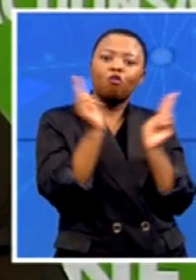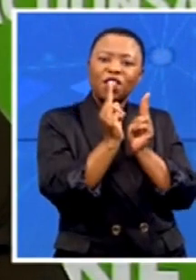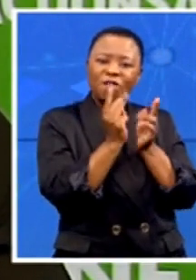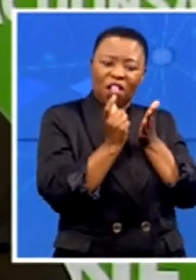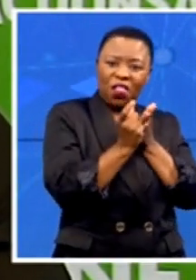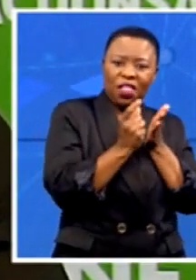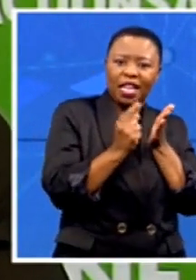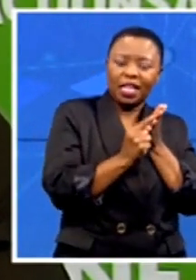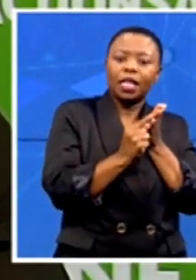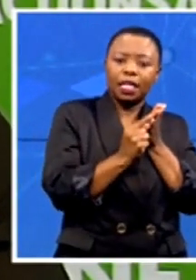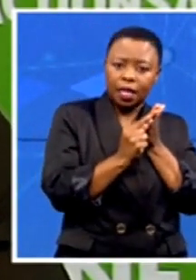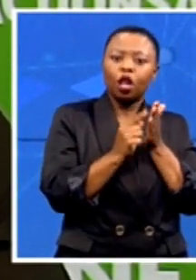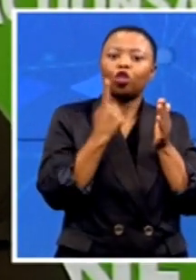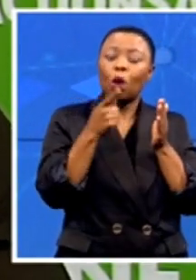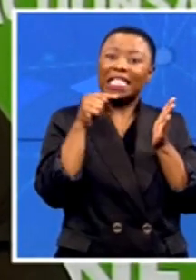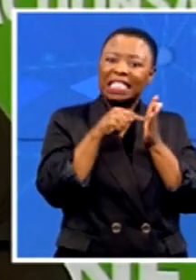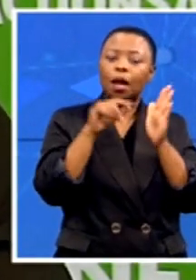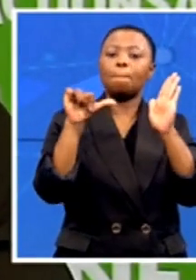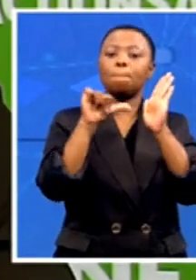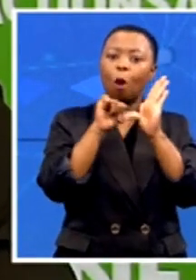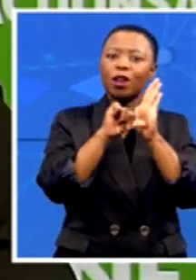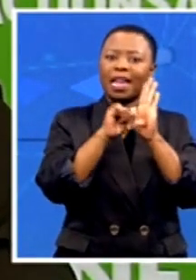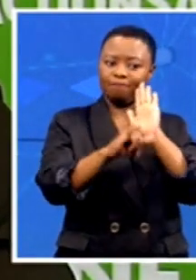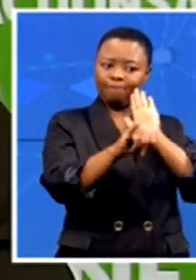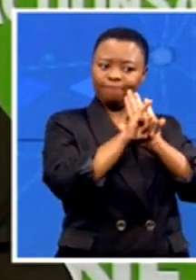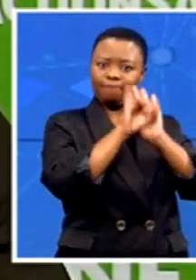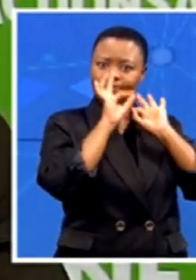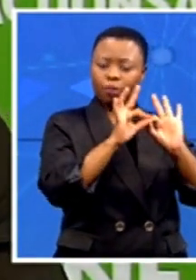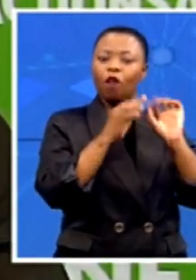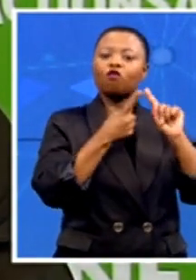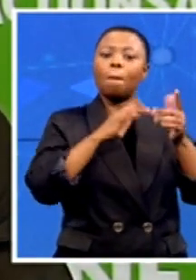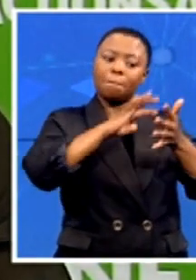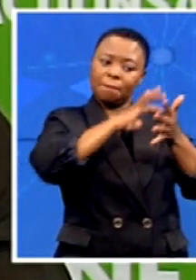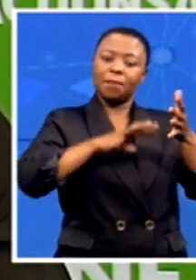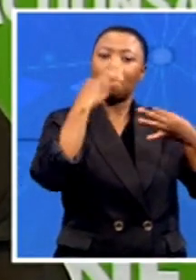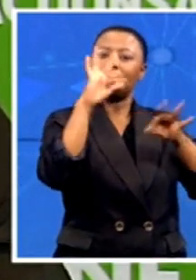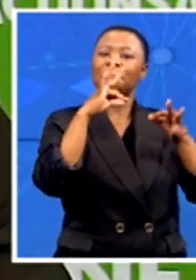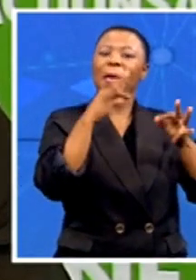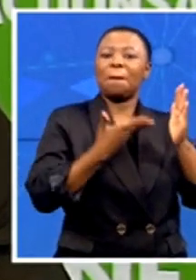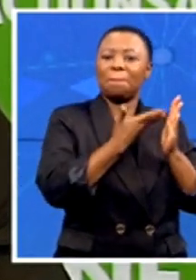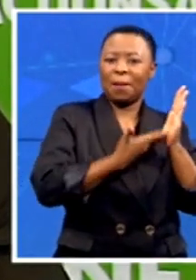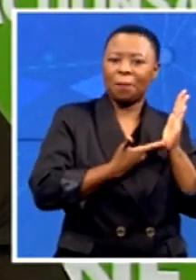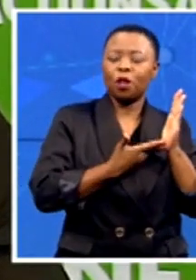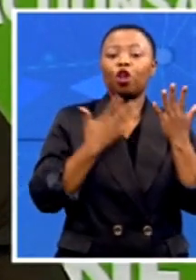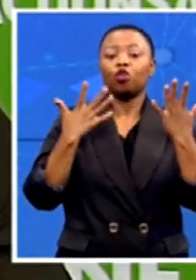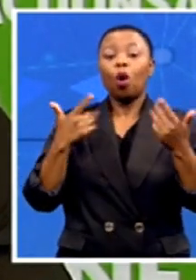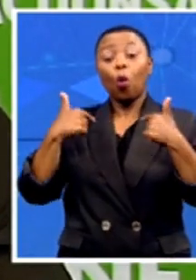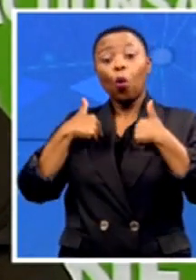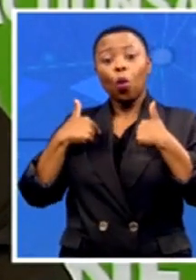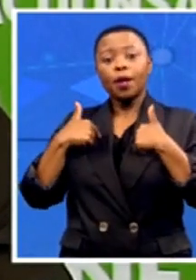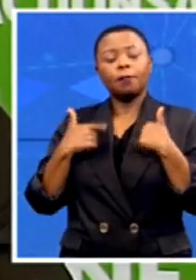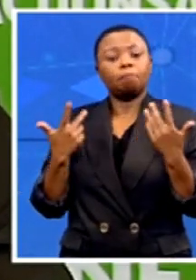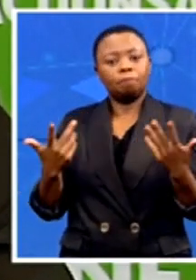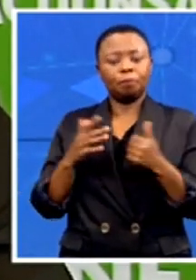identifier from the ballot paper. What concerns Action SA most is that it is the Electoral Commission's